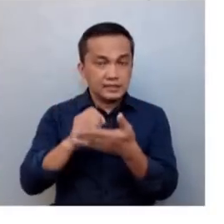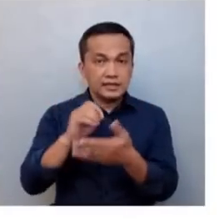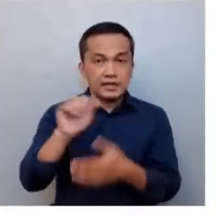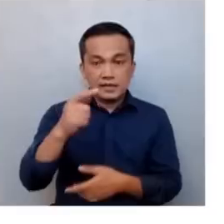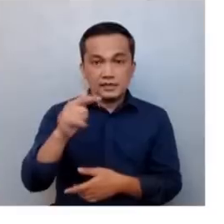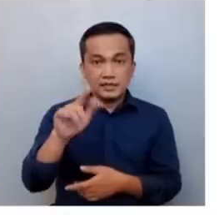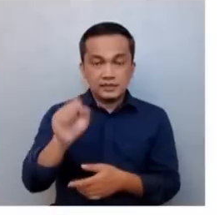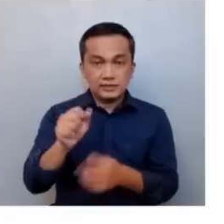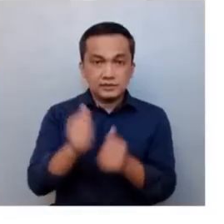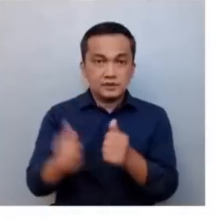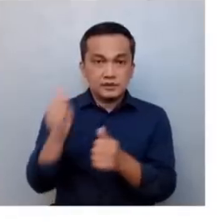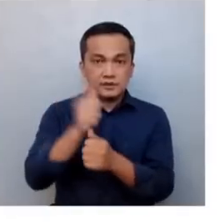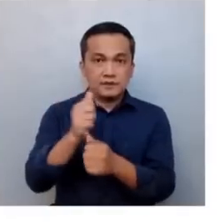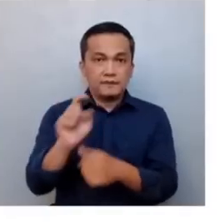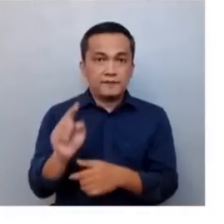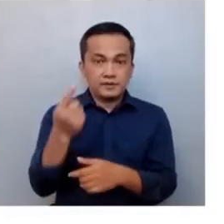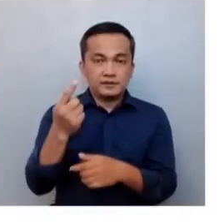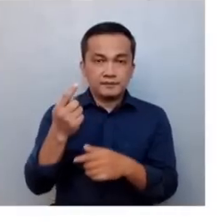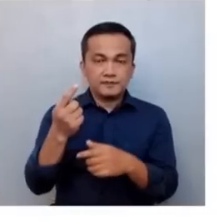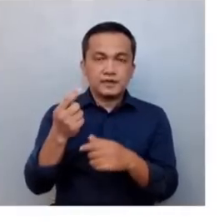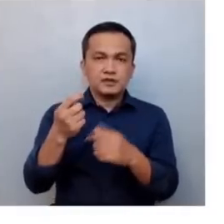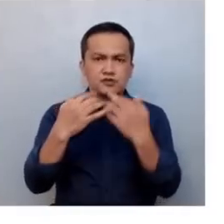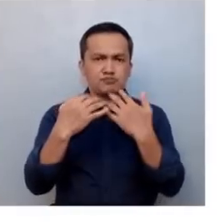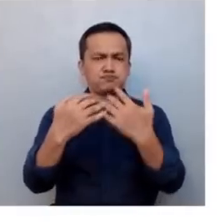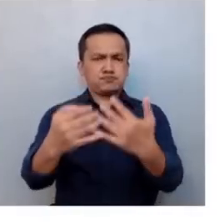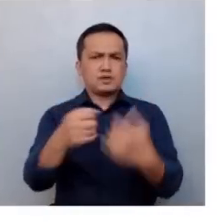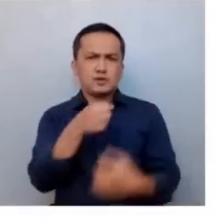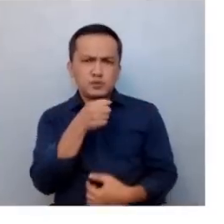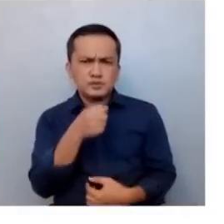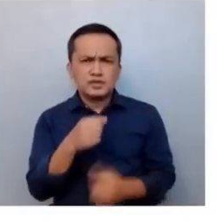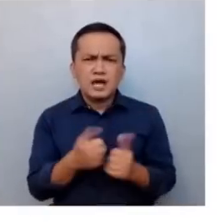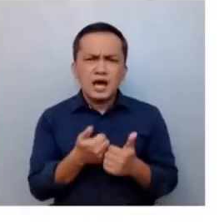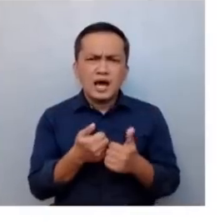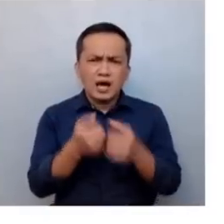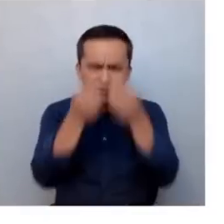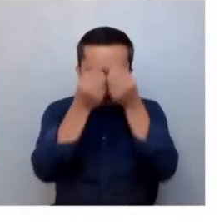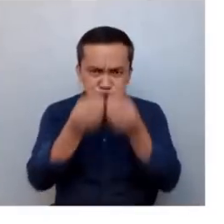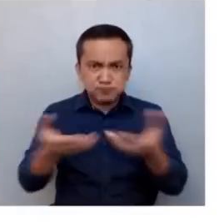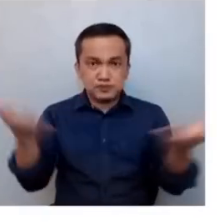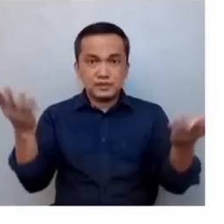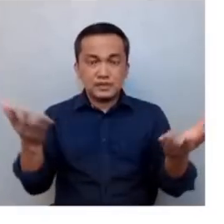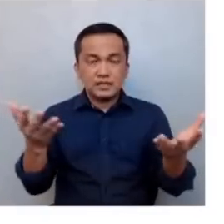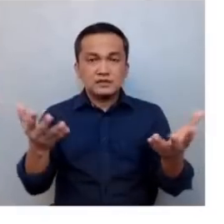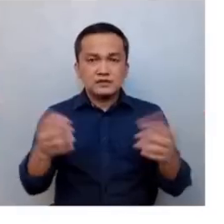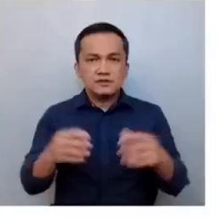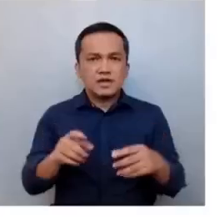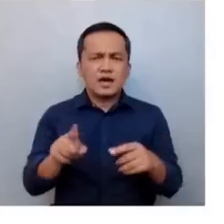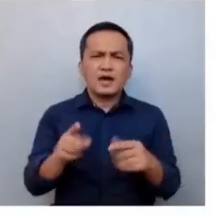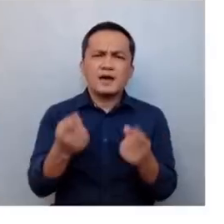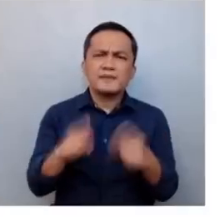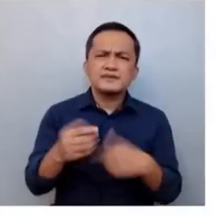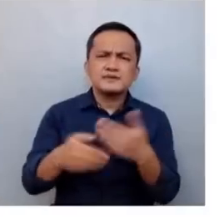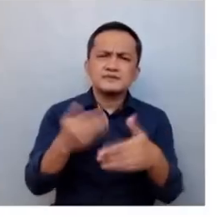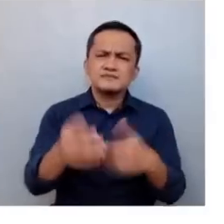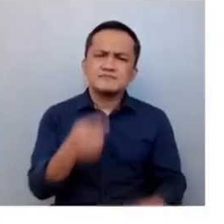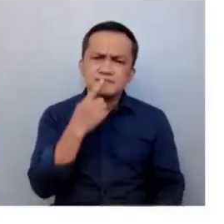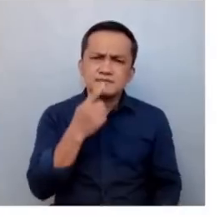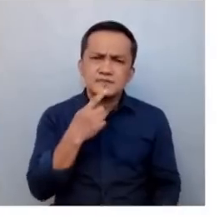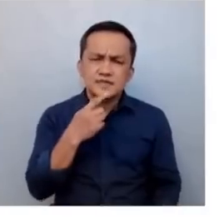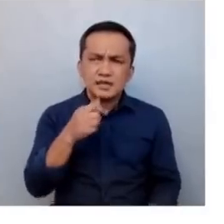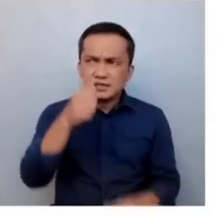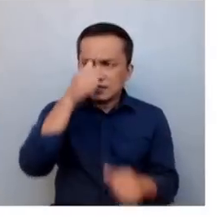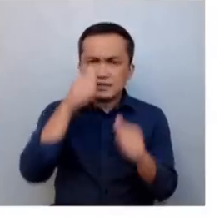a very first press briefing. But how is the dissemination of information shaping up? To recall